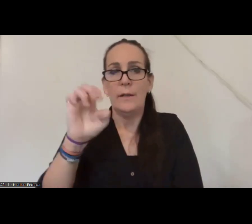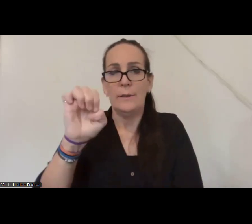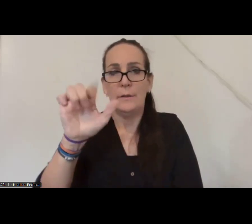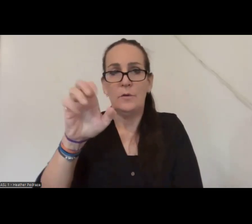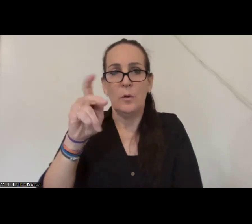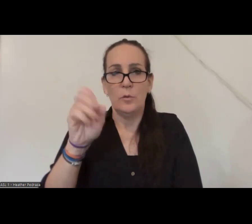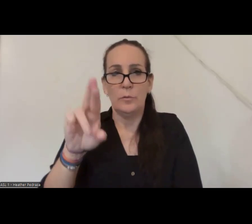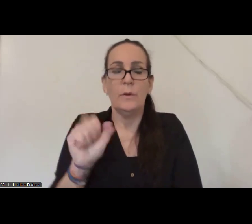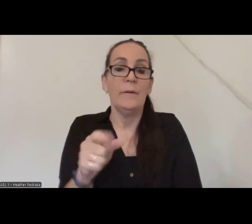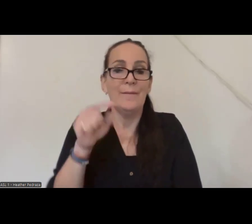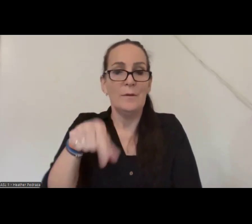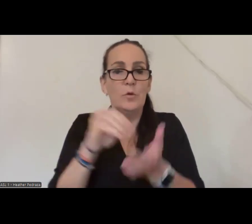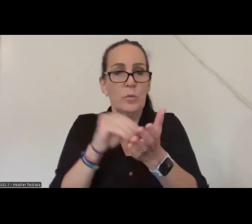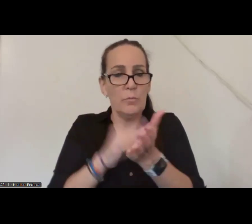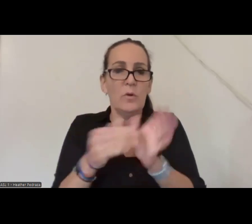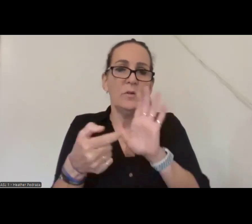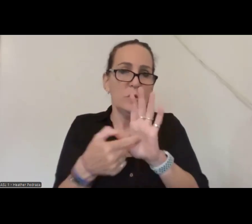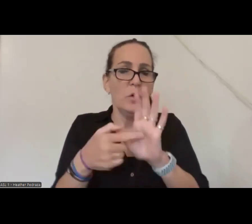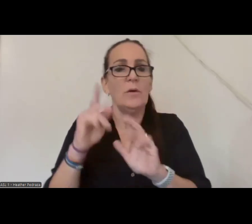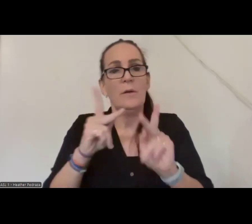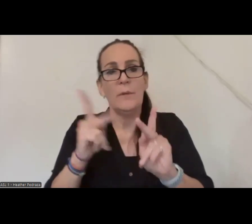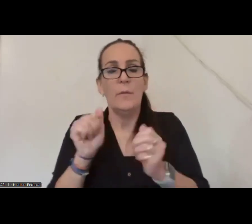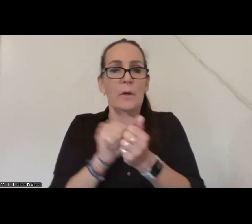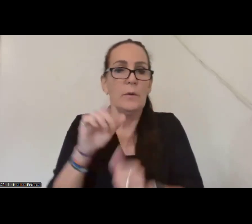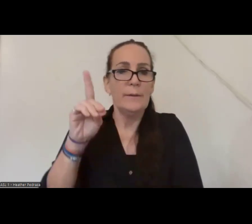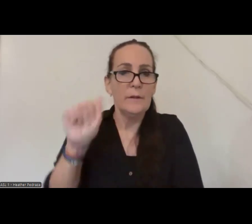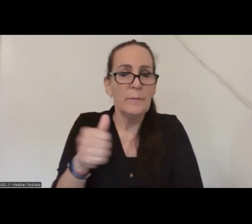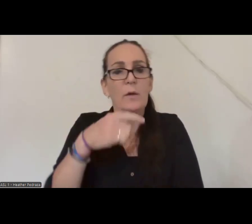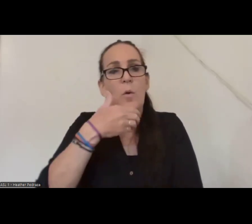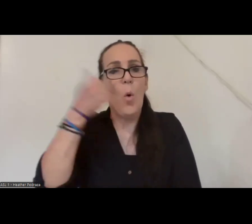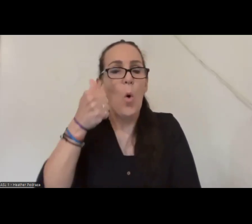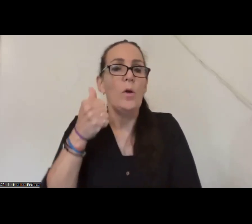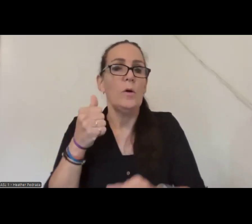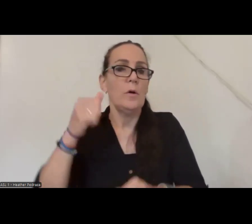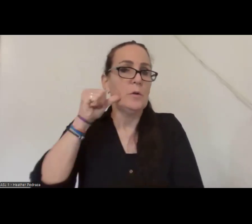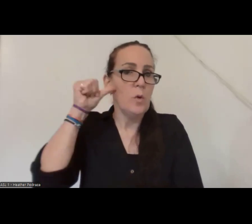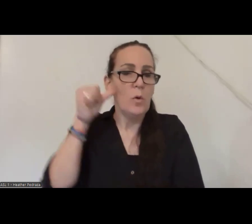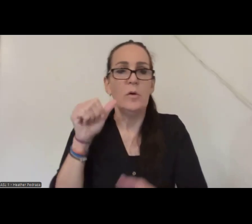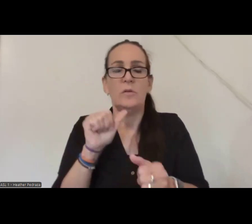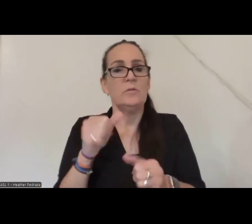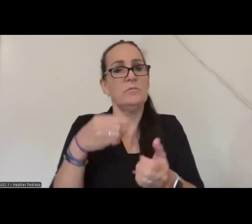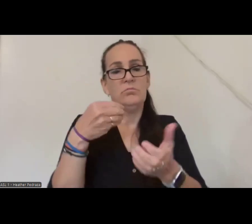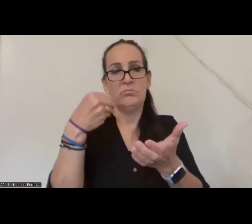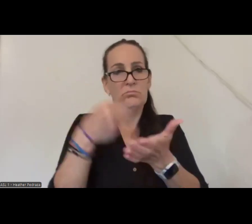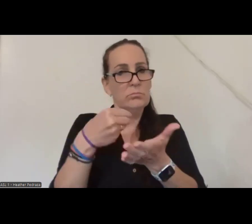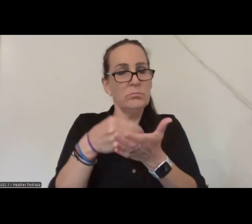highlighted the lack of affordable housing that people with disabilities and older adults on fixed incomes have access to. It's